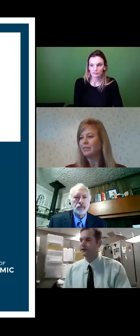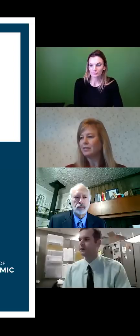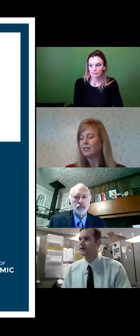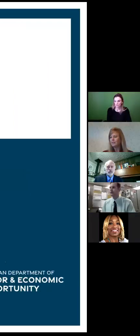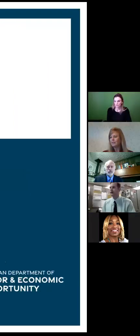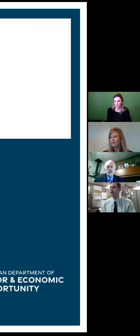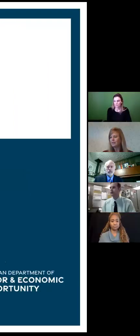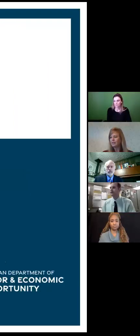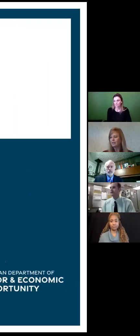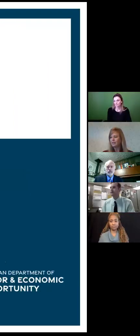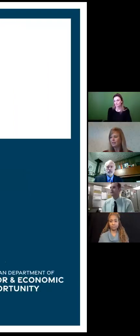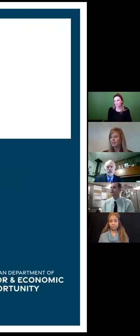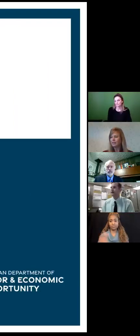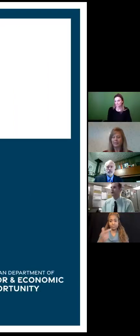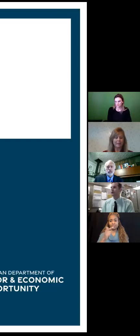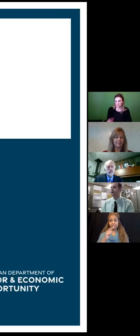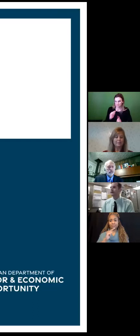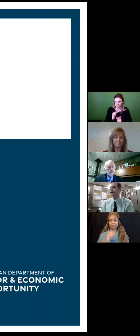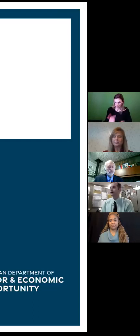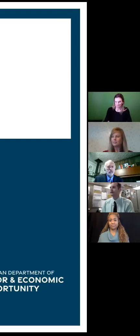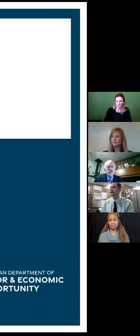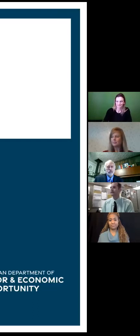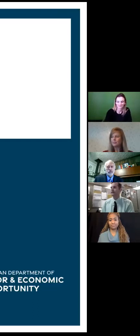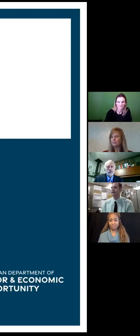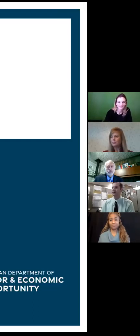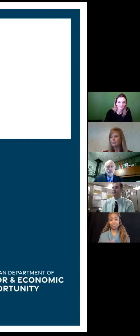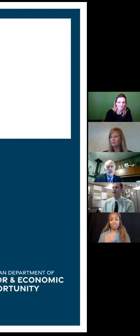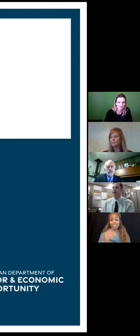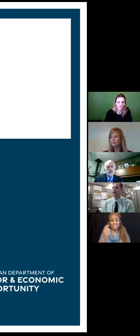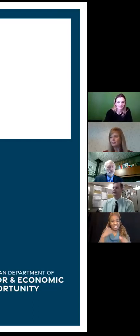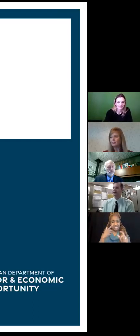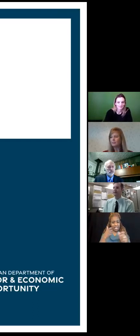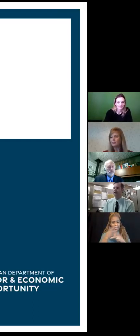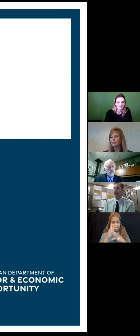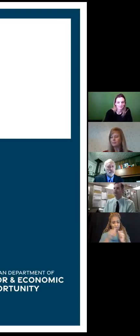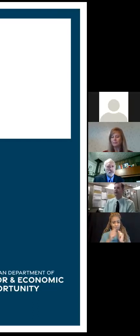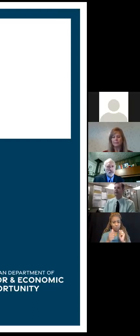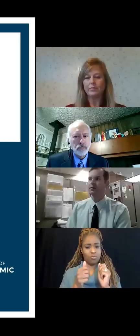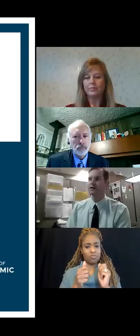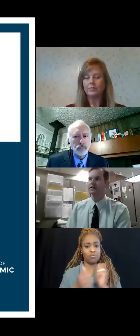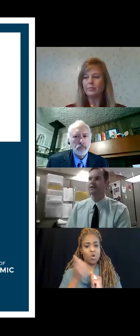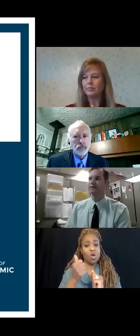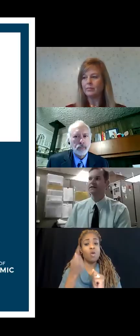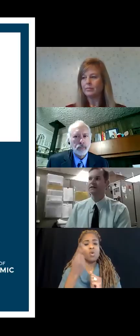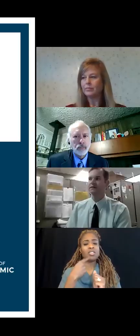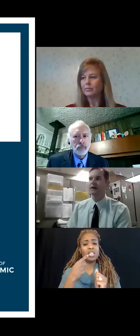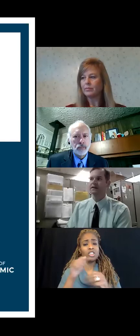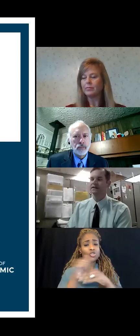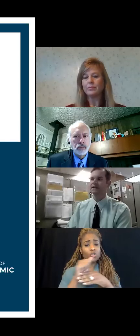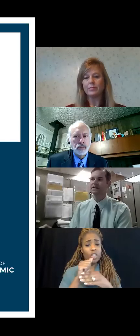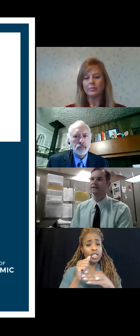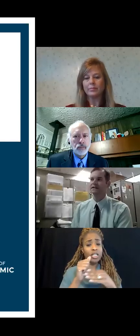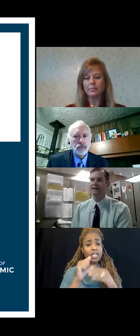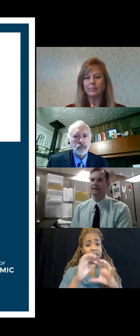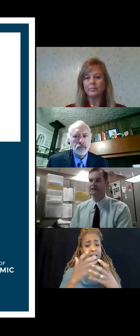Yes, I've been keeping up on most of them. There's one right now that says, can training classes be offered in person specific to my